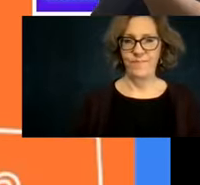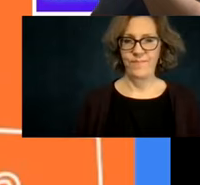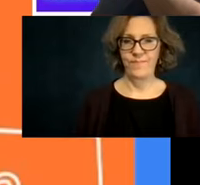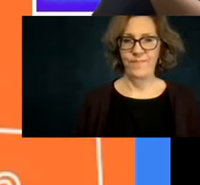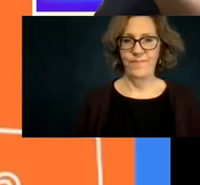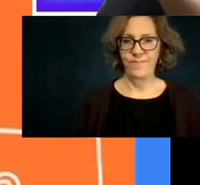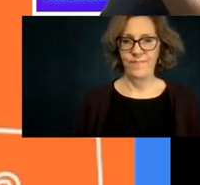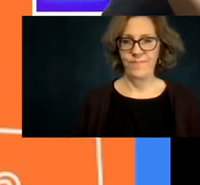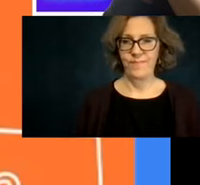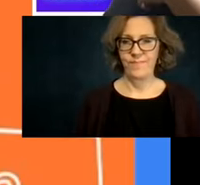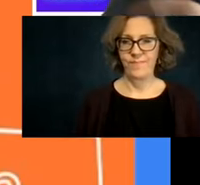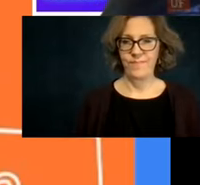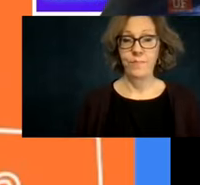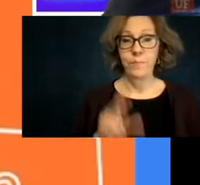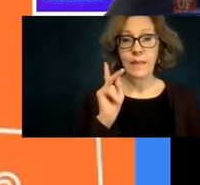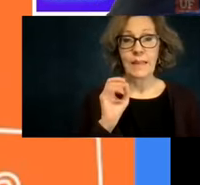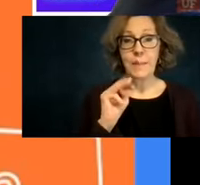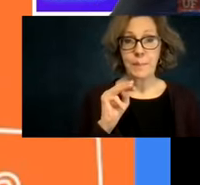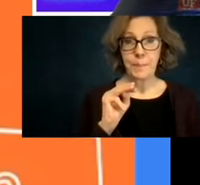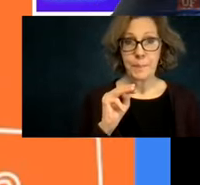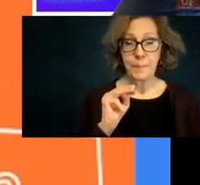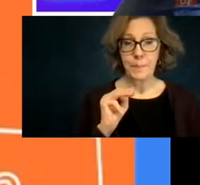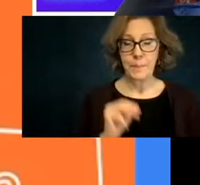Okay. All right, hey, so Kim.